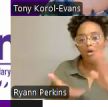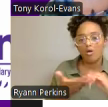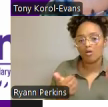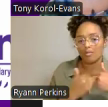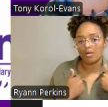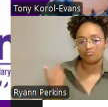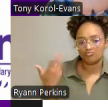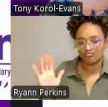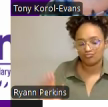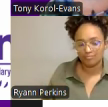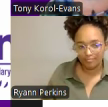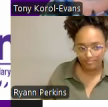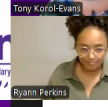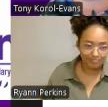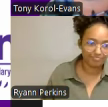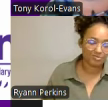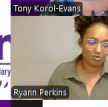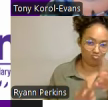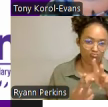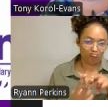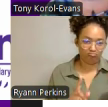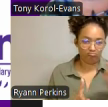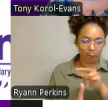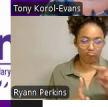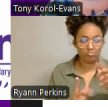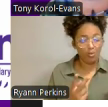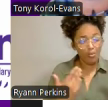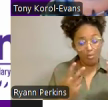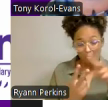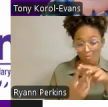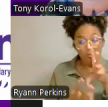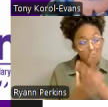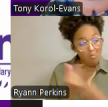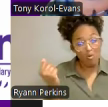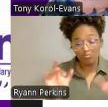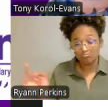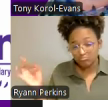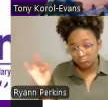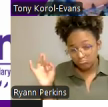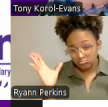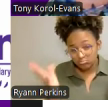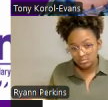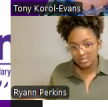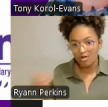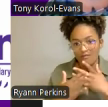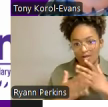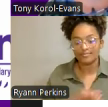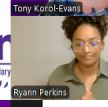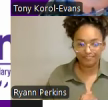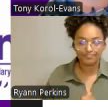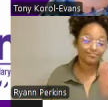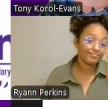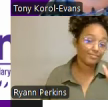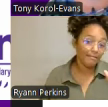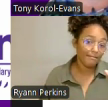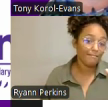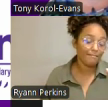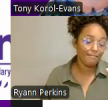And that's another terrifying thing. And bisexual oftentimes